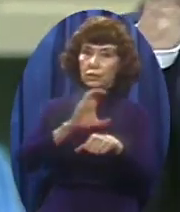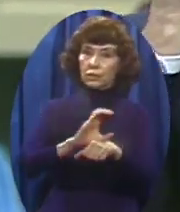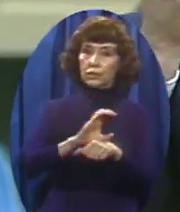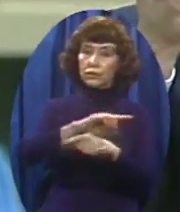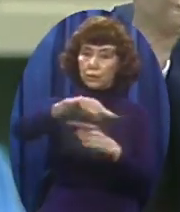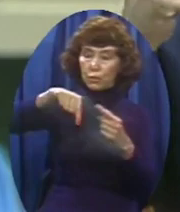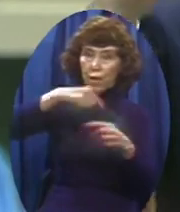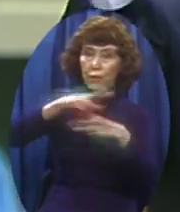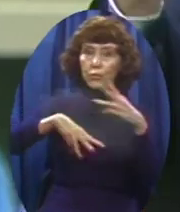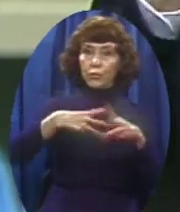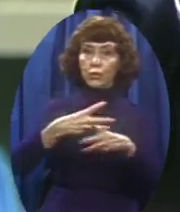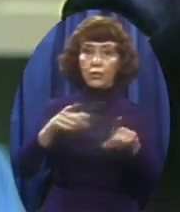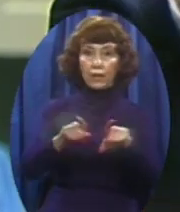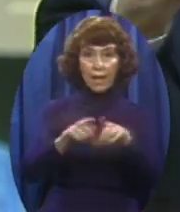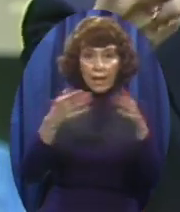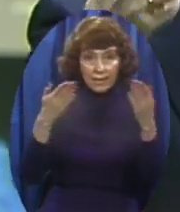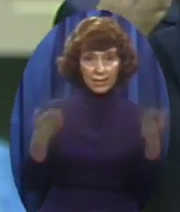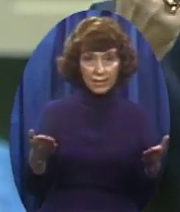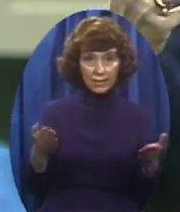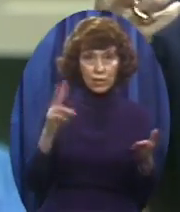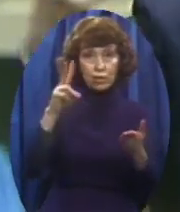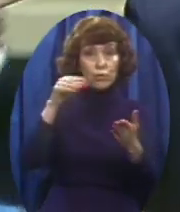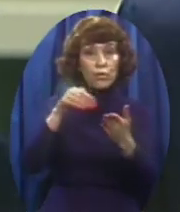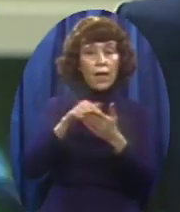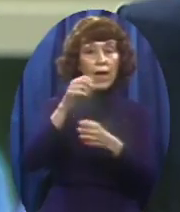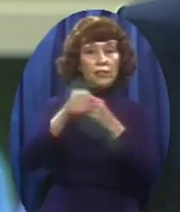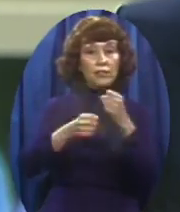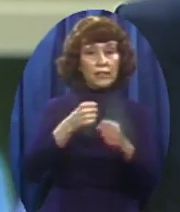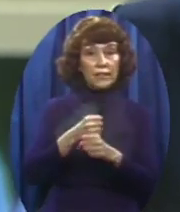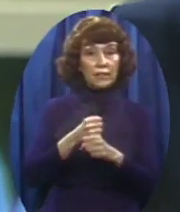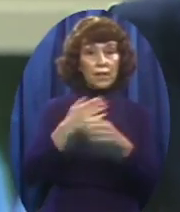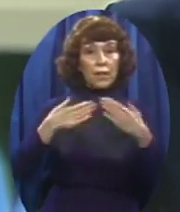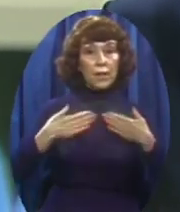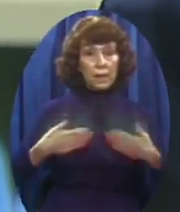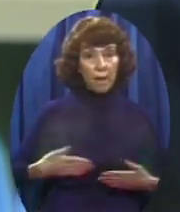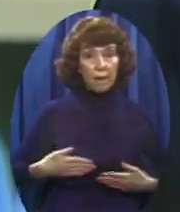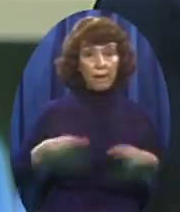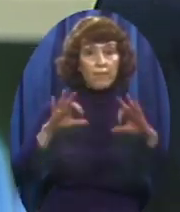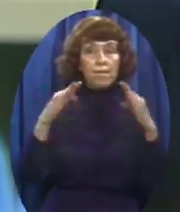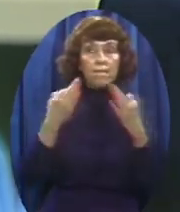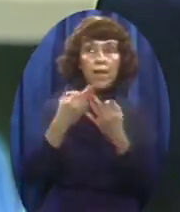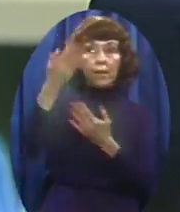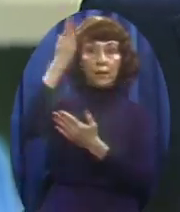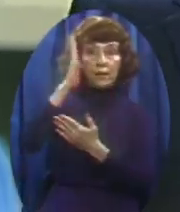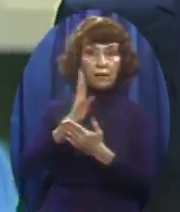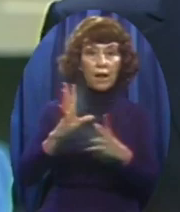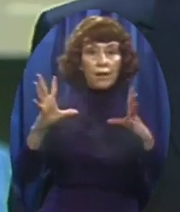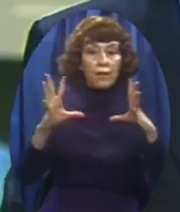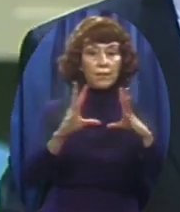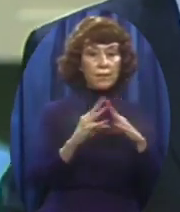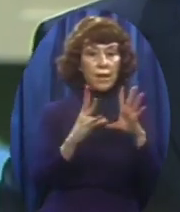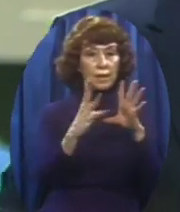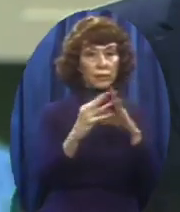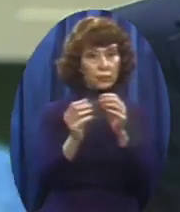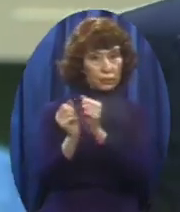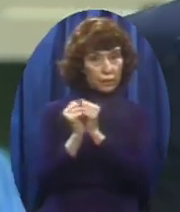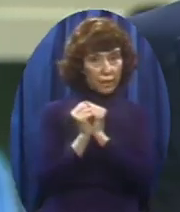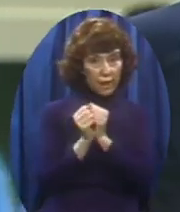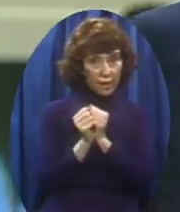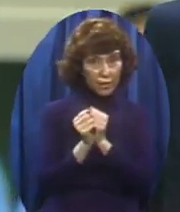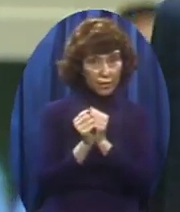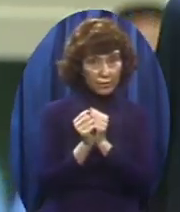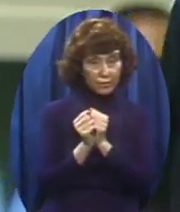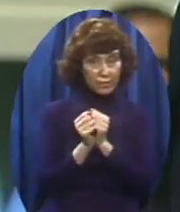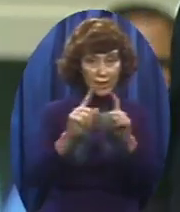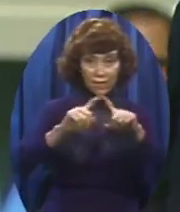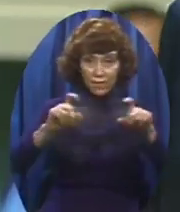of Christ, the family of God, has met in local assemblies, local congregations. That mystery, that church, how can you